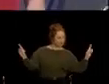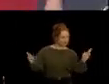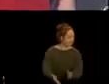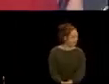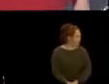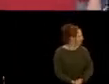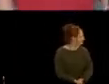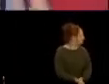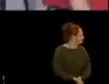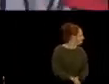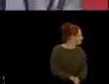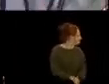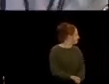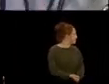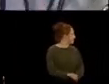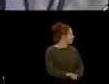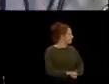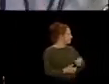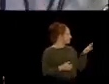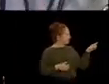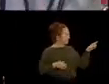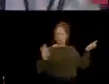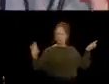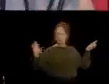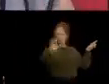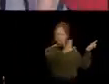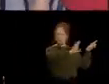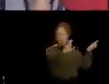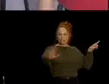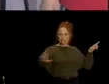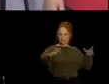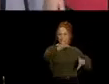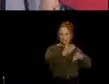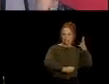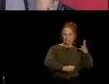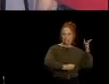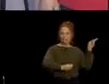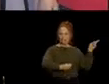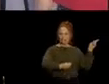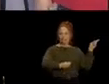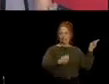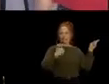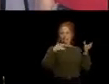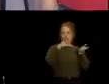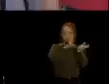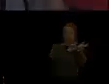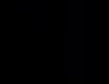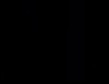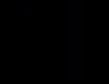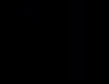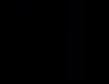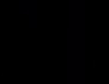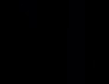Hey, if you are here in the room and this belongs to you, it's up here. This is somebody's case. It's got some medications in it, so I'm sure